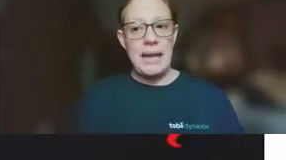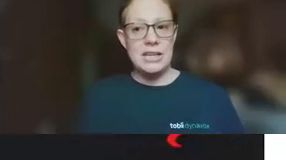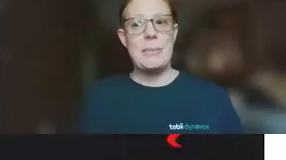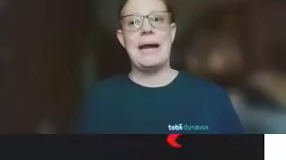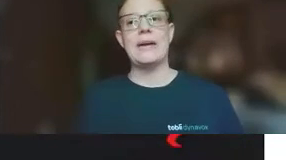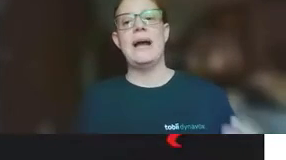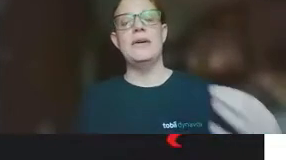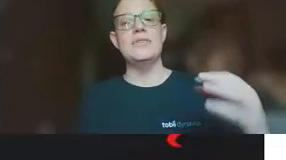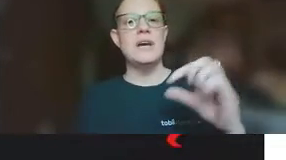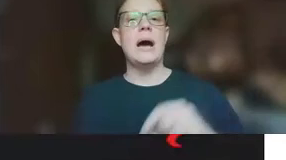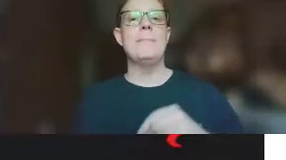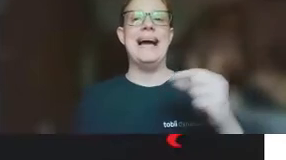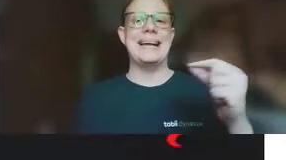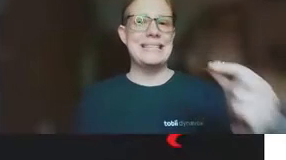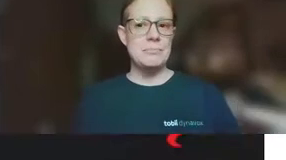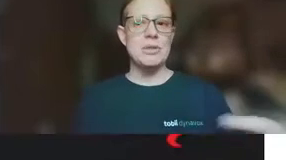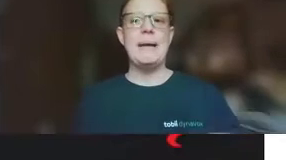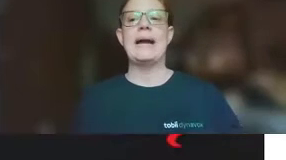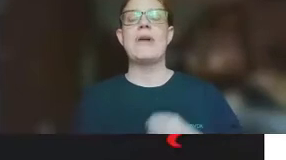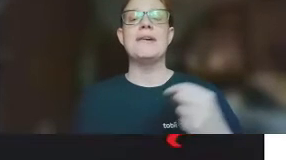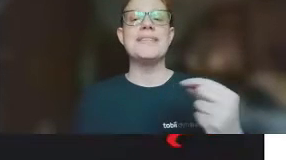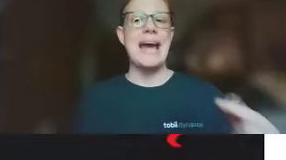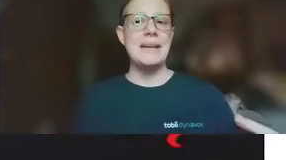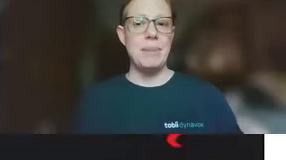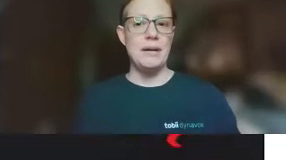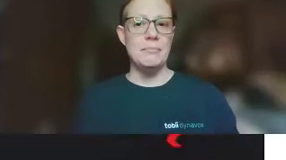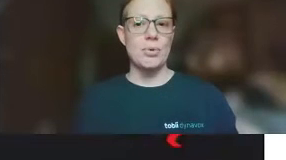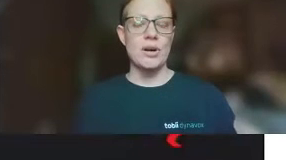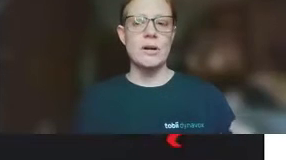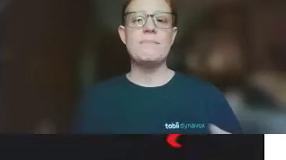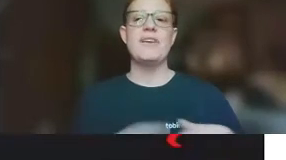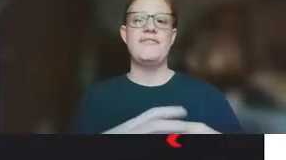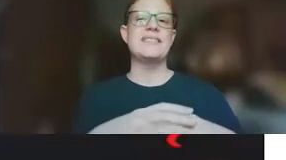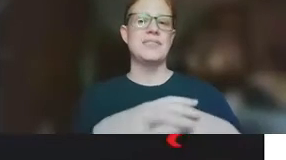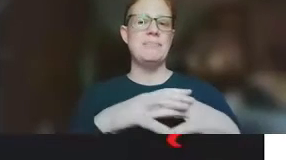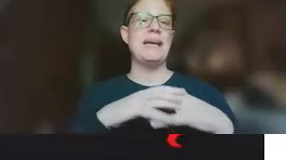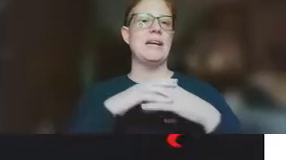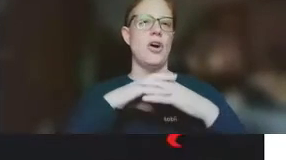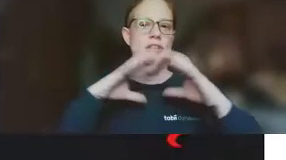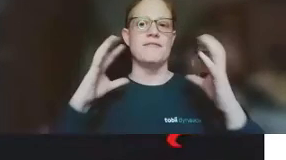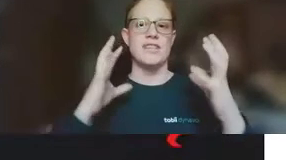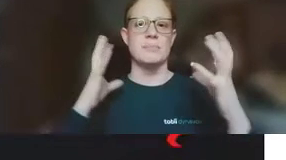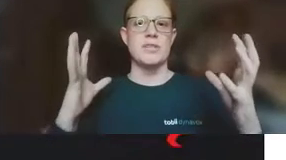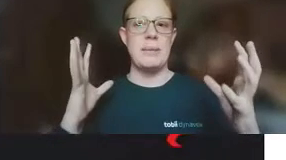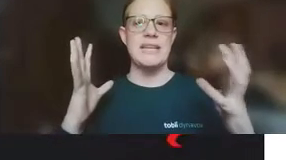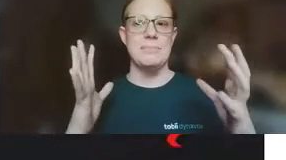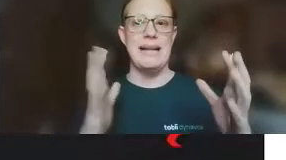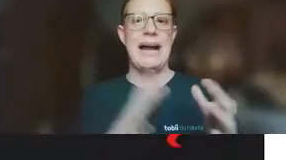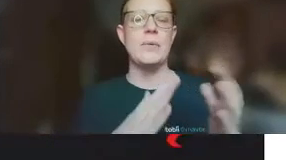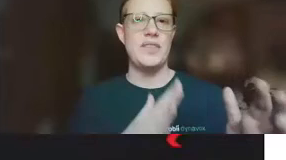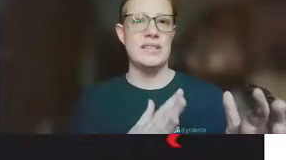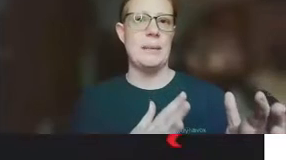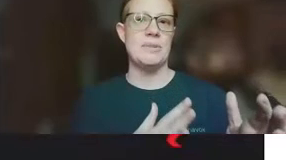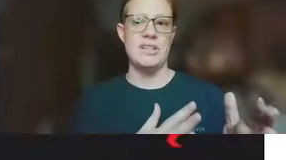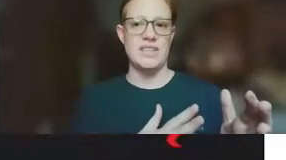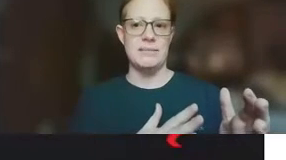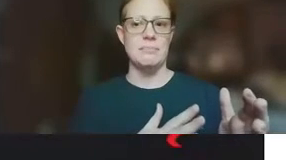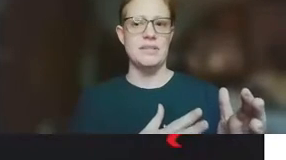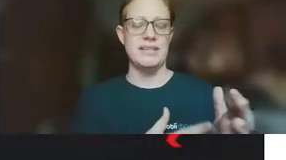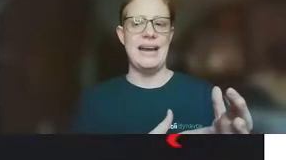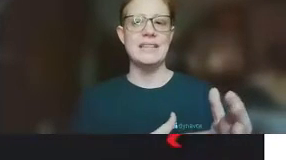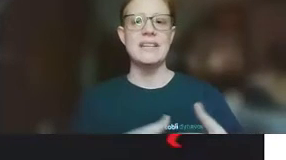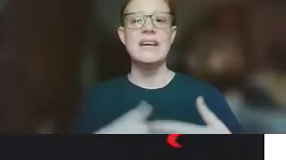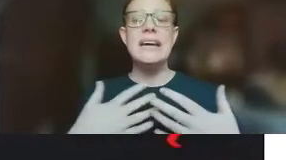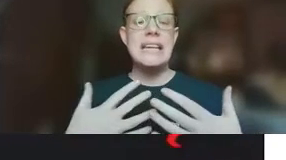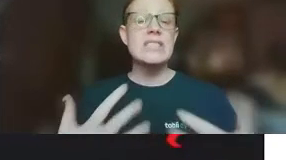black page background, black symbol background, and button border, effectively making all the visible space black with the exception of the